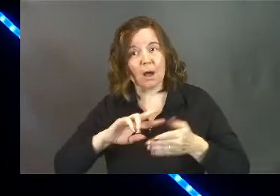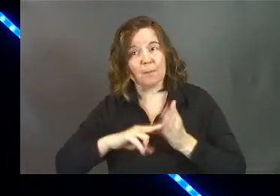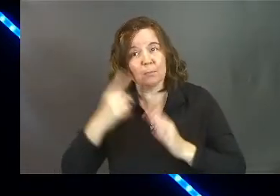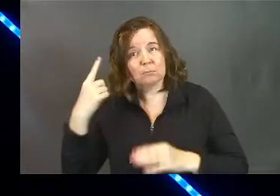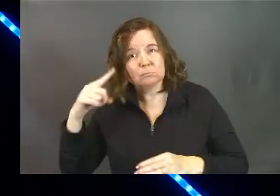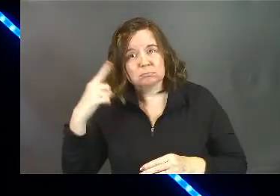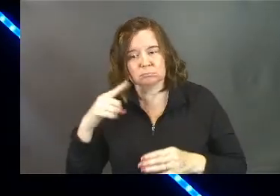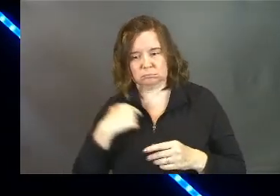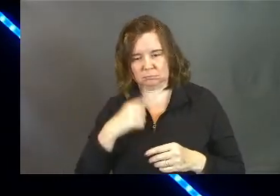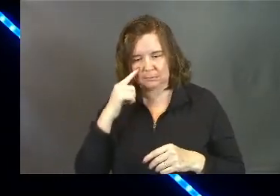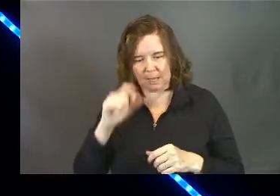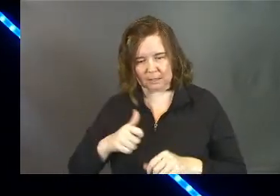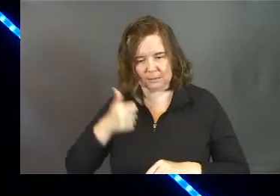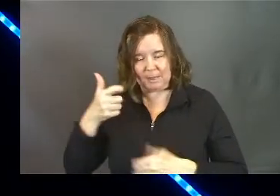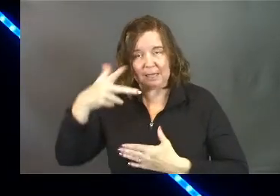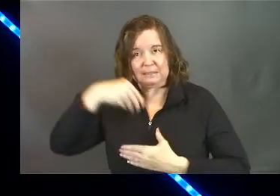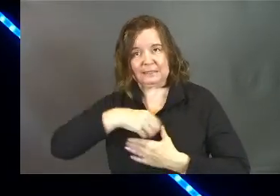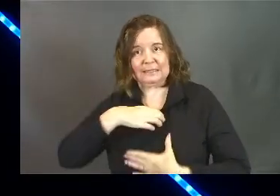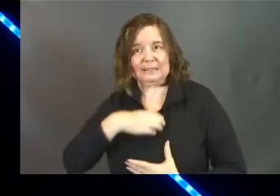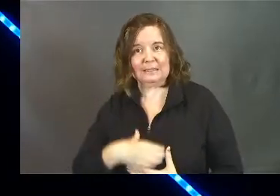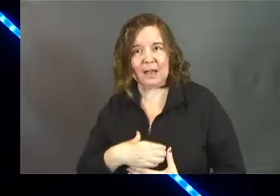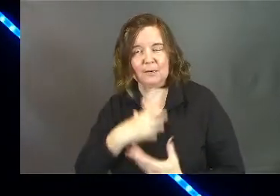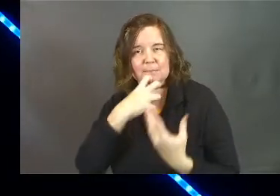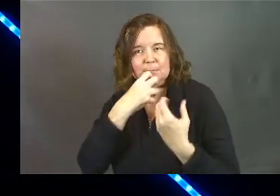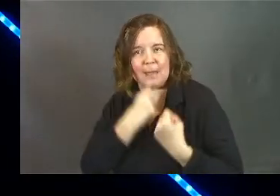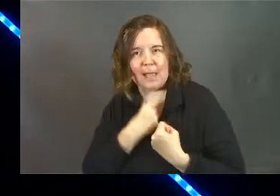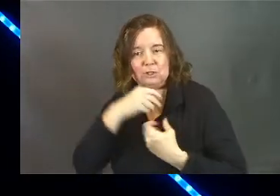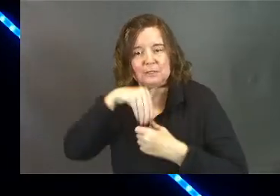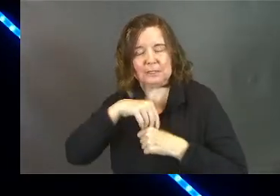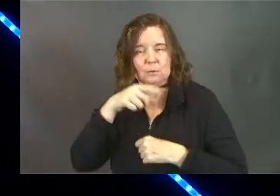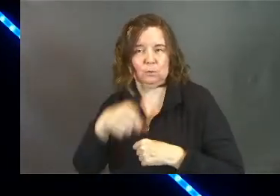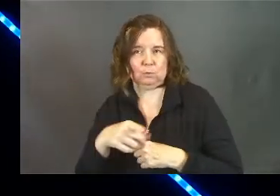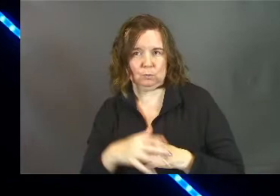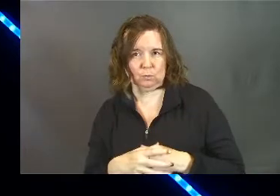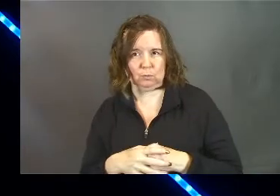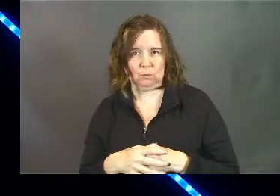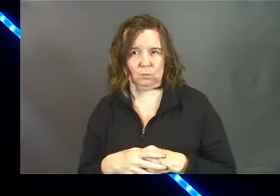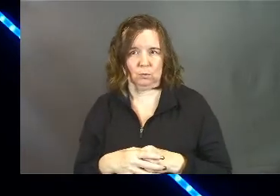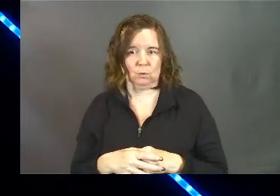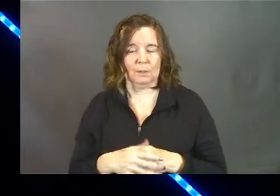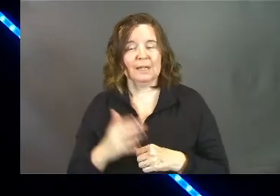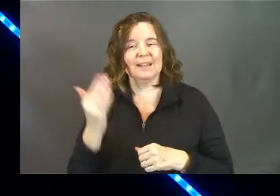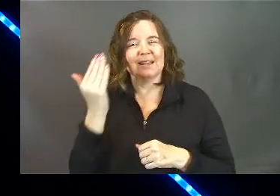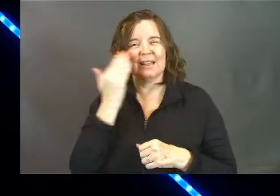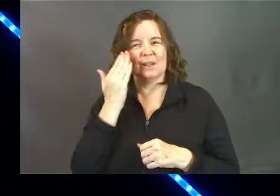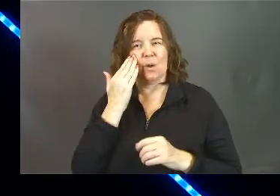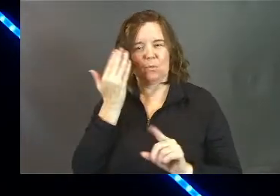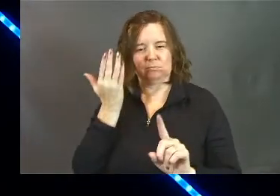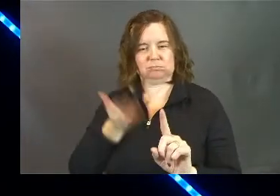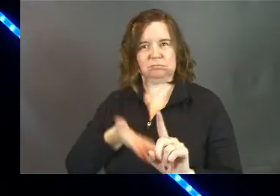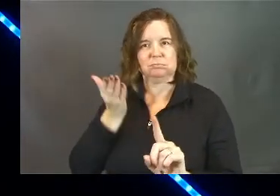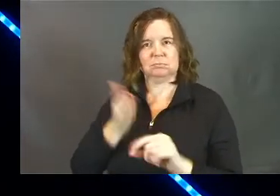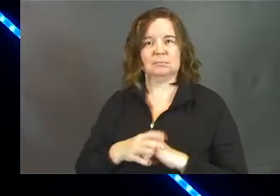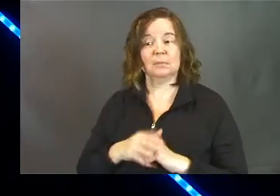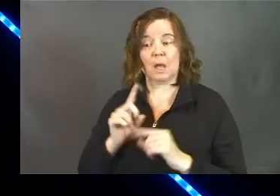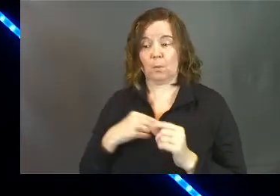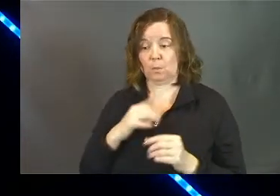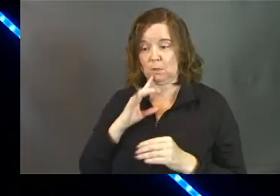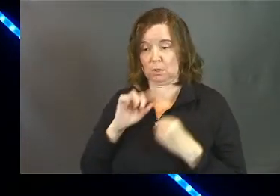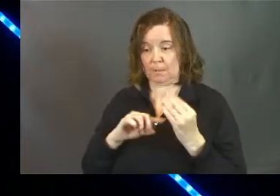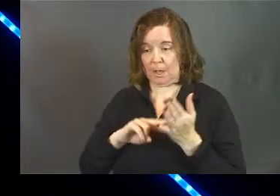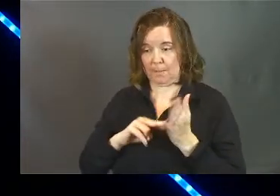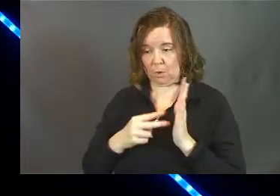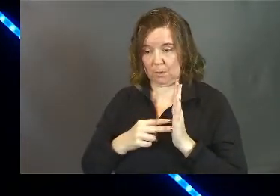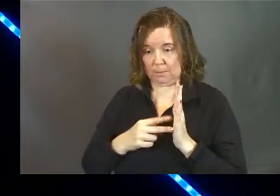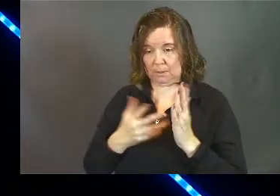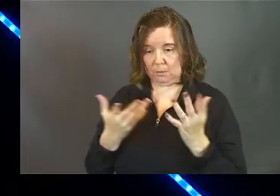purpose. God's placed desire and passion in you. God knows who you are. And when we talk about purpose,